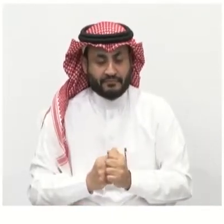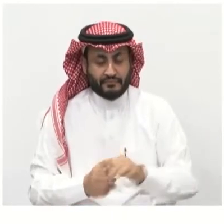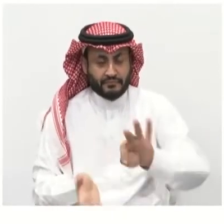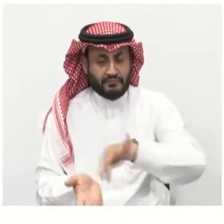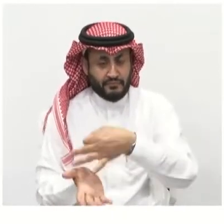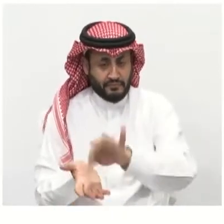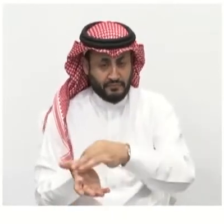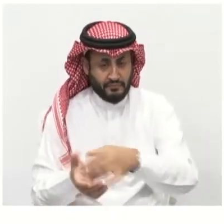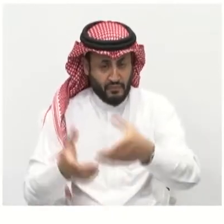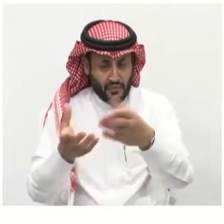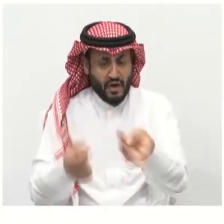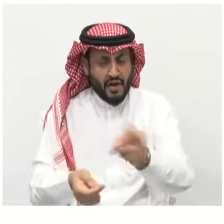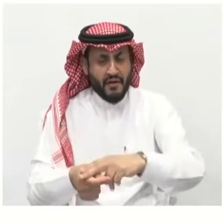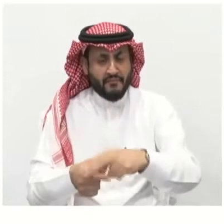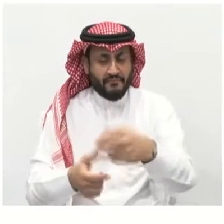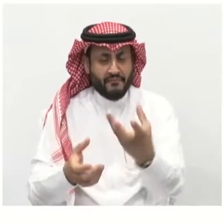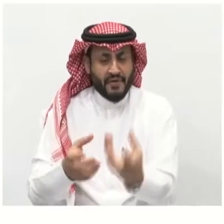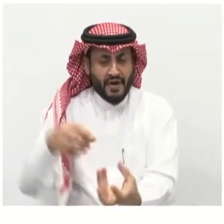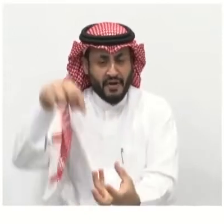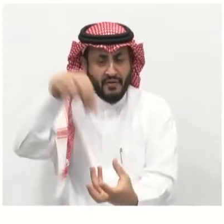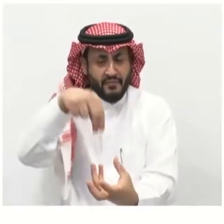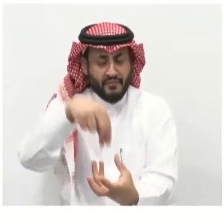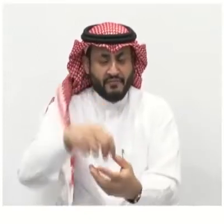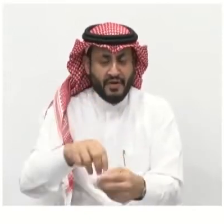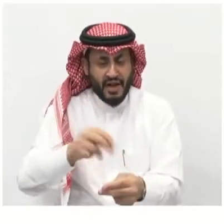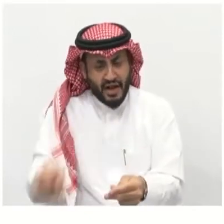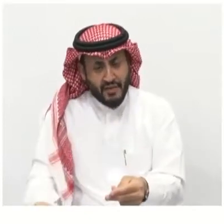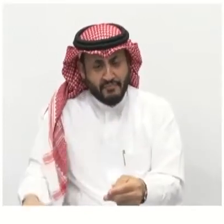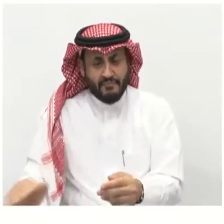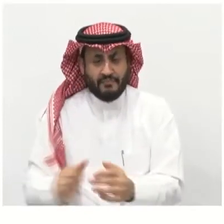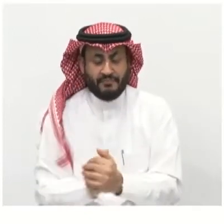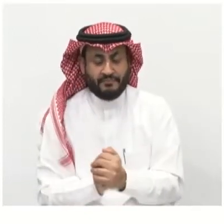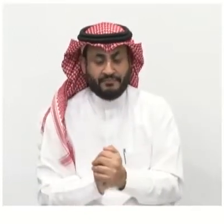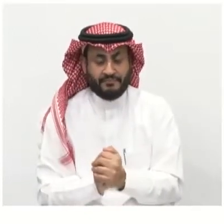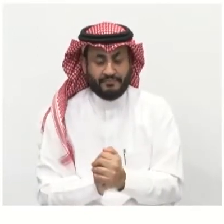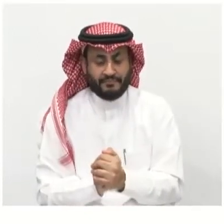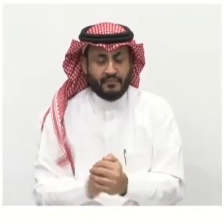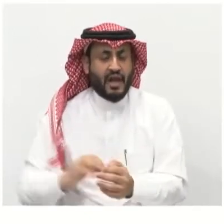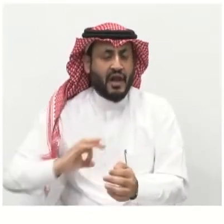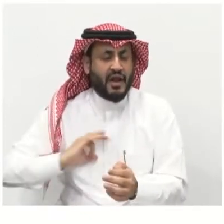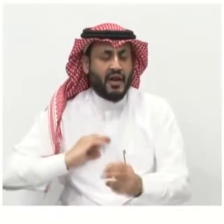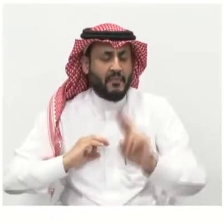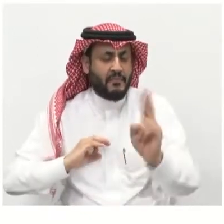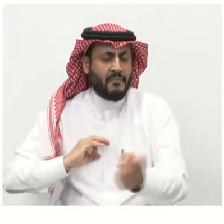brushes are always in a cup so they don't get lost.